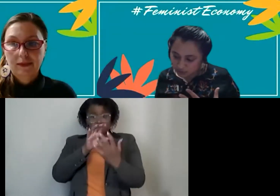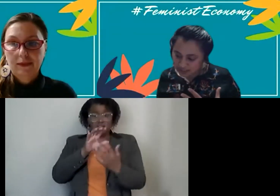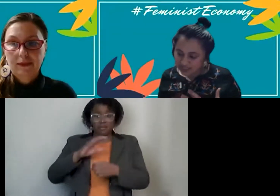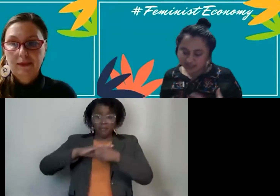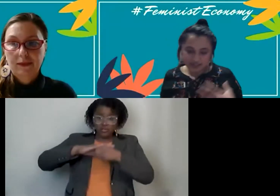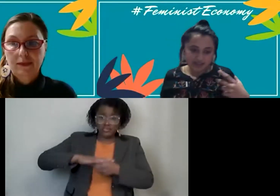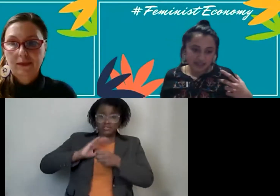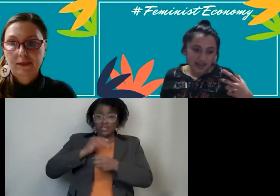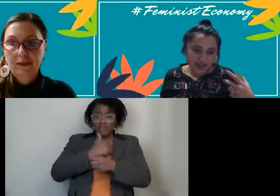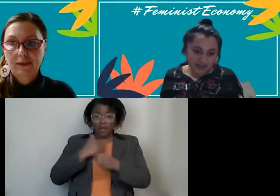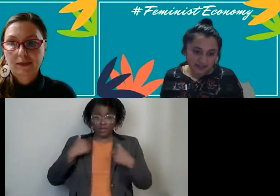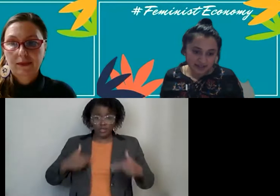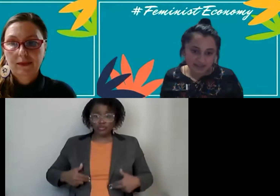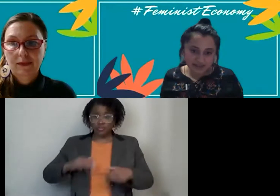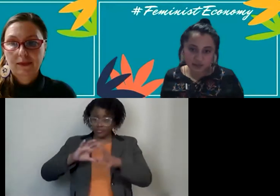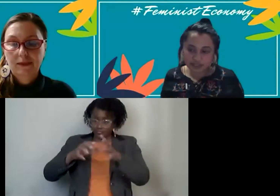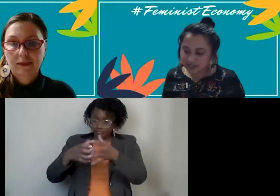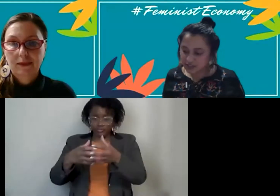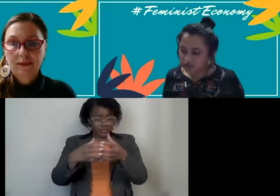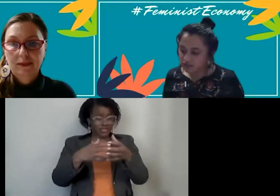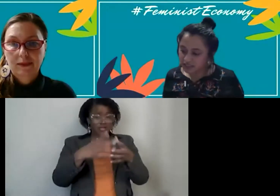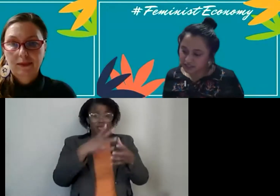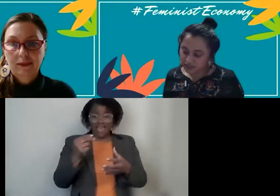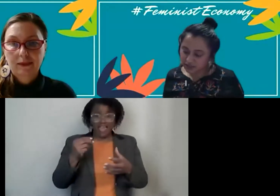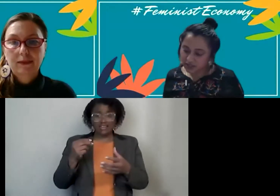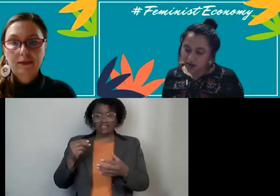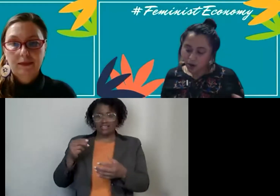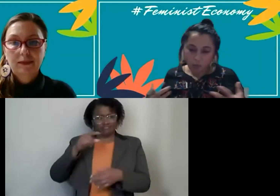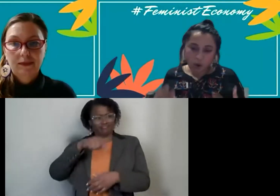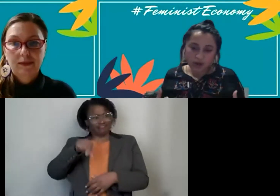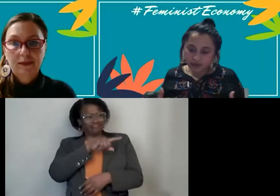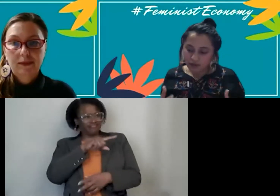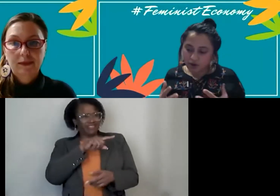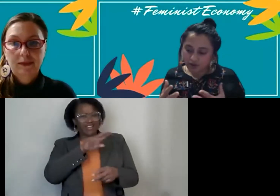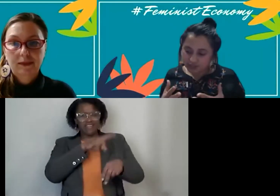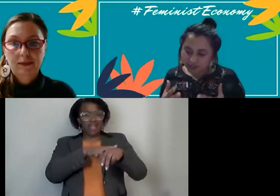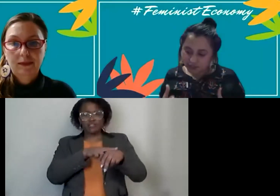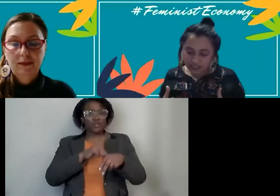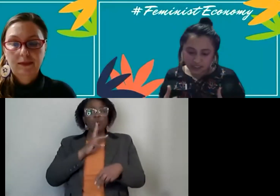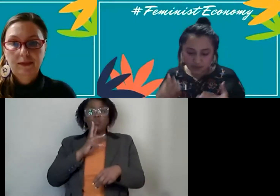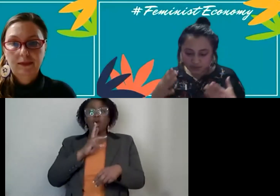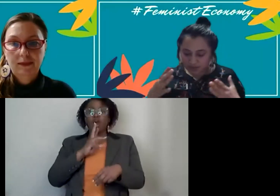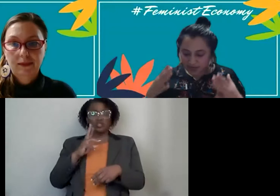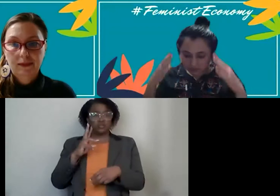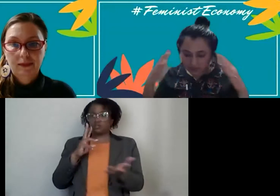human societies and the dehumanization of nature. Water is so key. It goes back millennia.